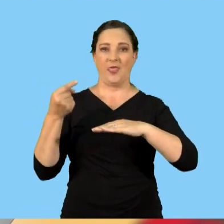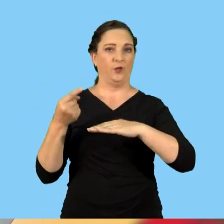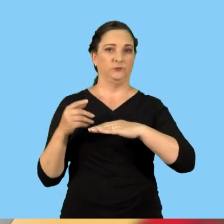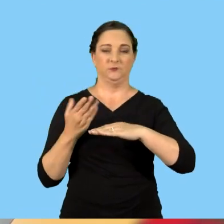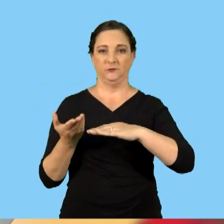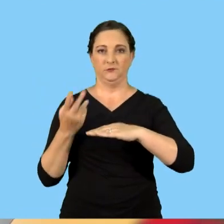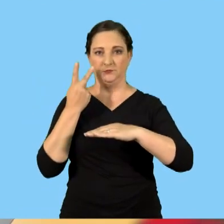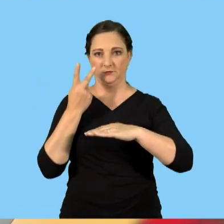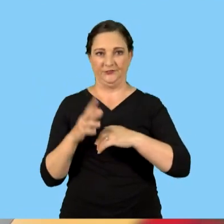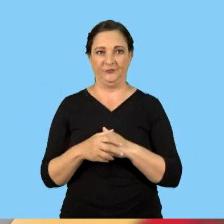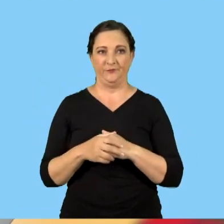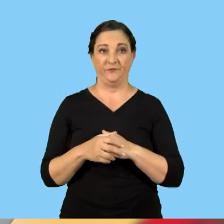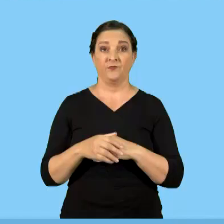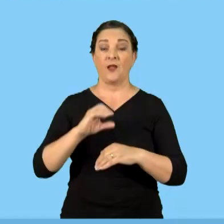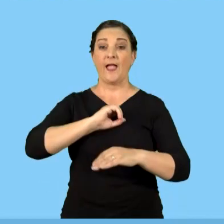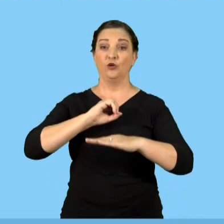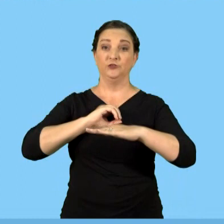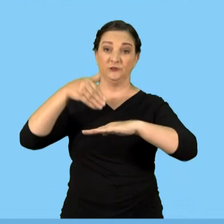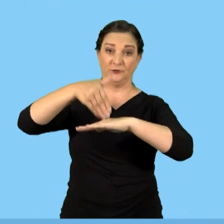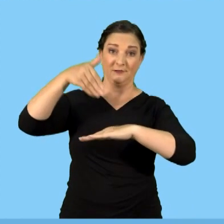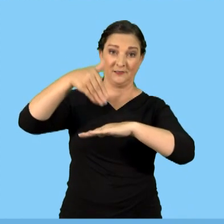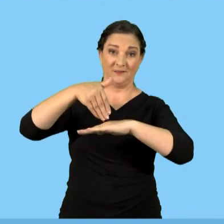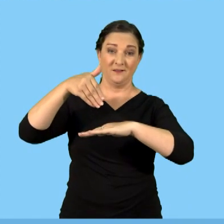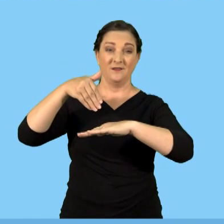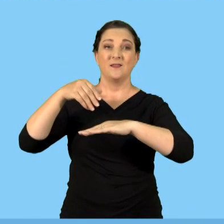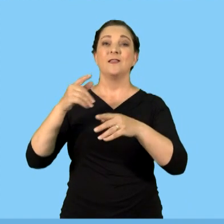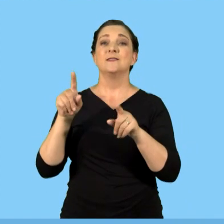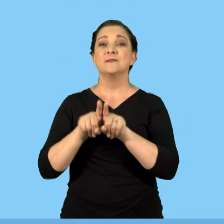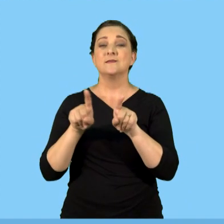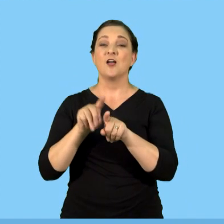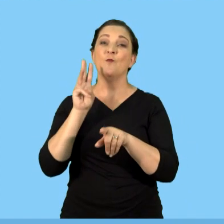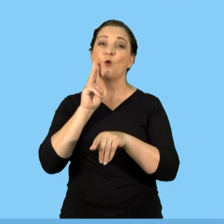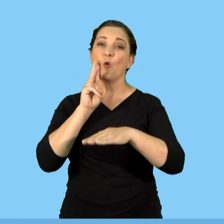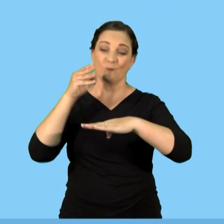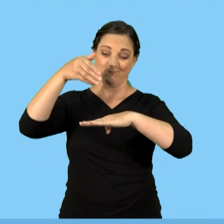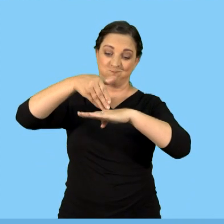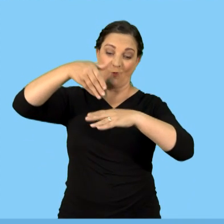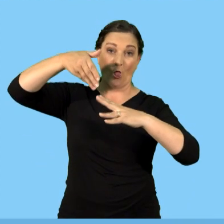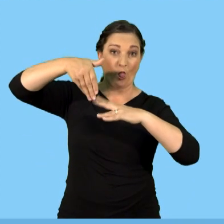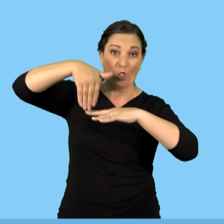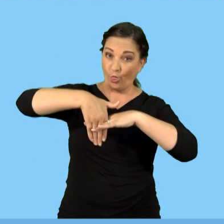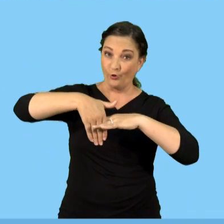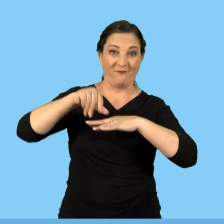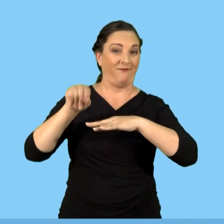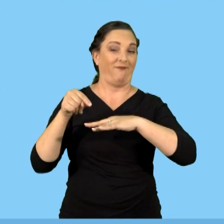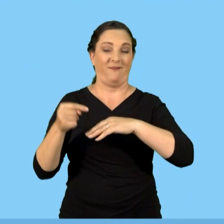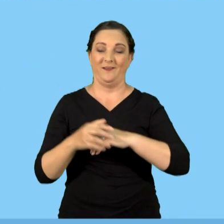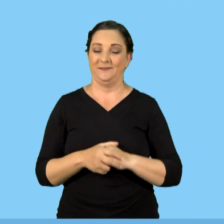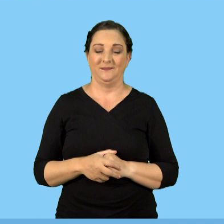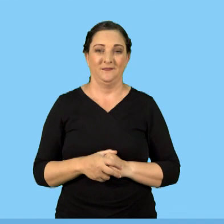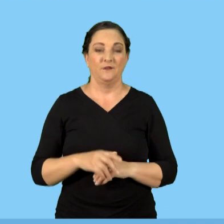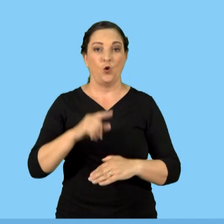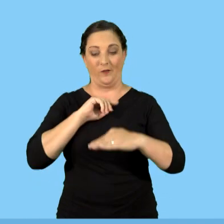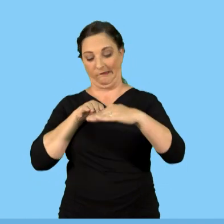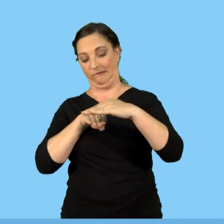from reacting with the metal. So, we need to keep away oxygen and also keep away water from interacting or from reacting with